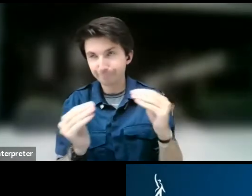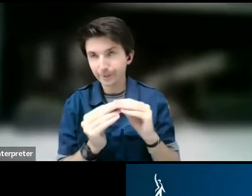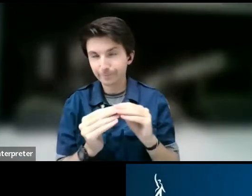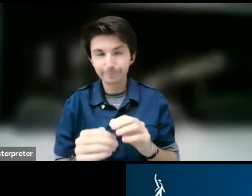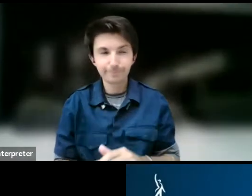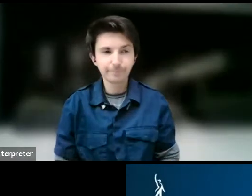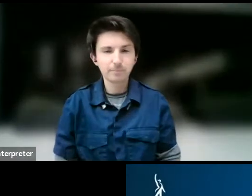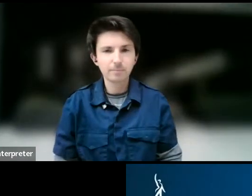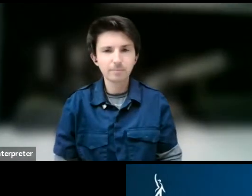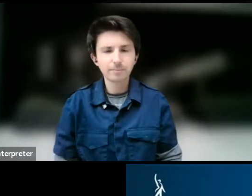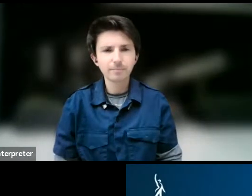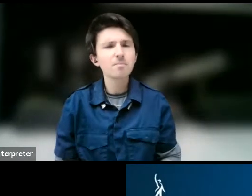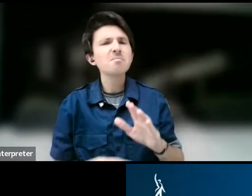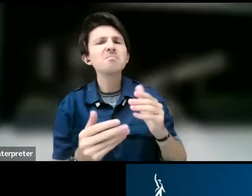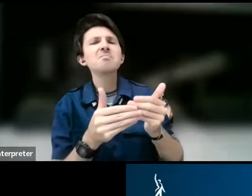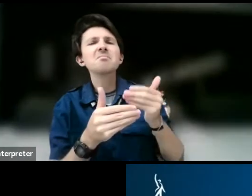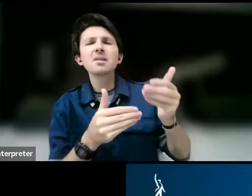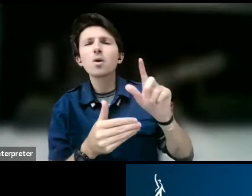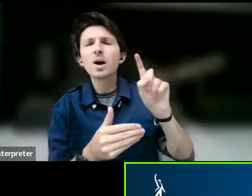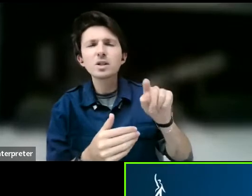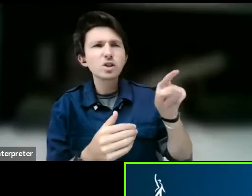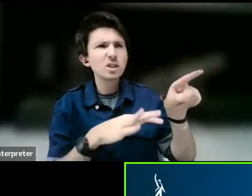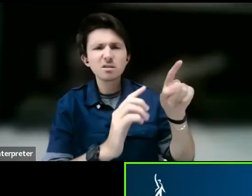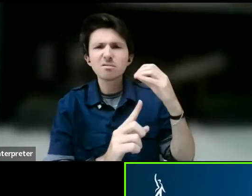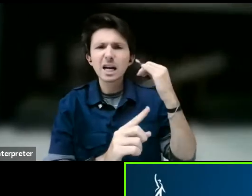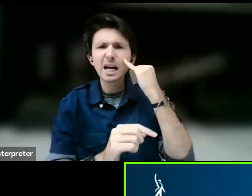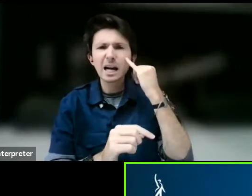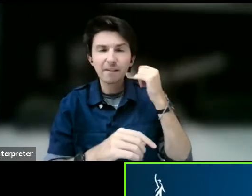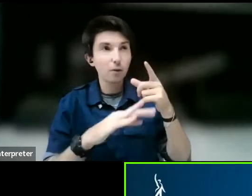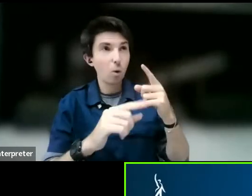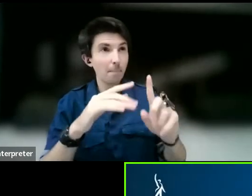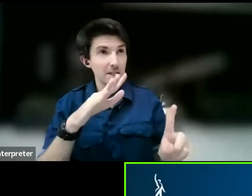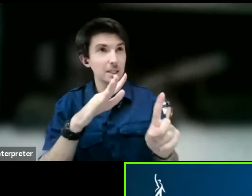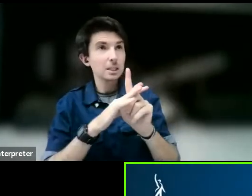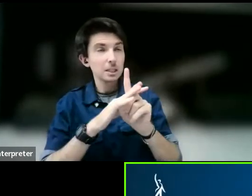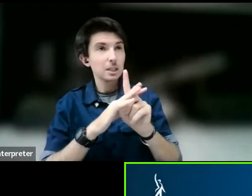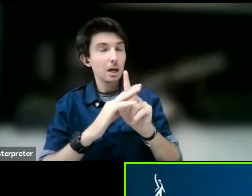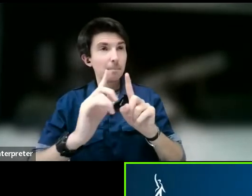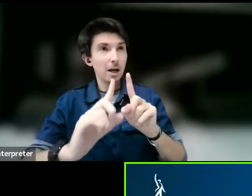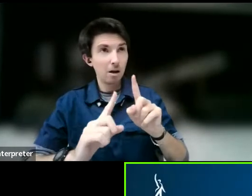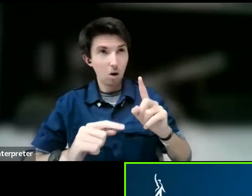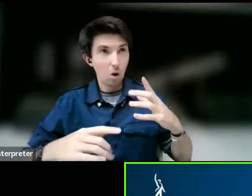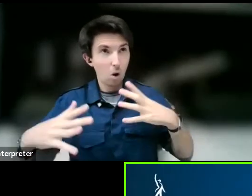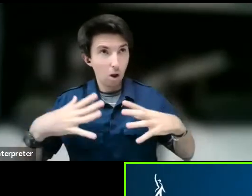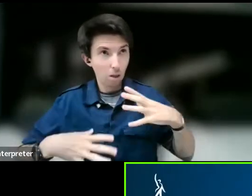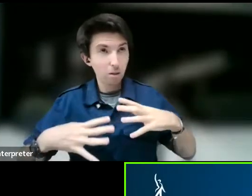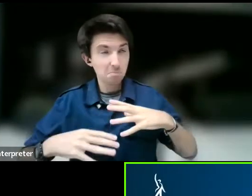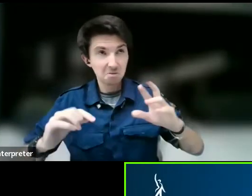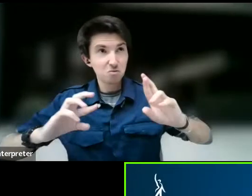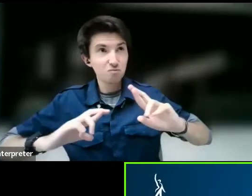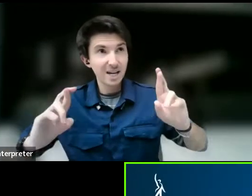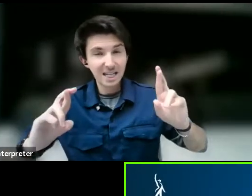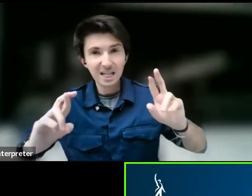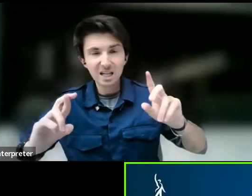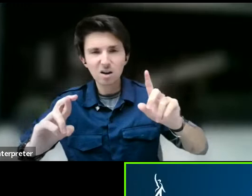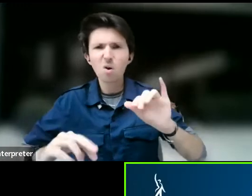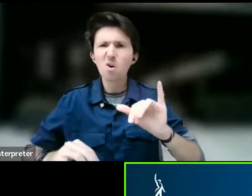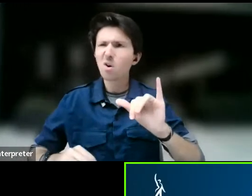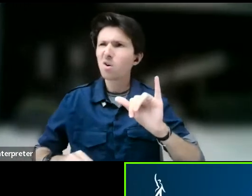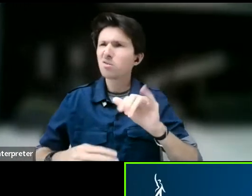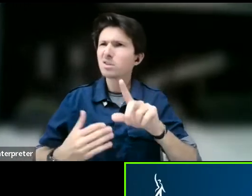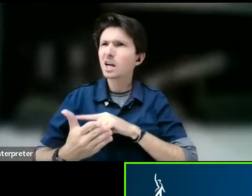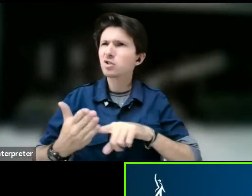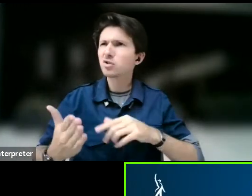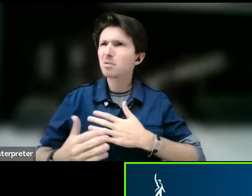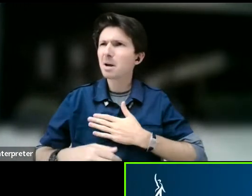how soon will I get paid for the fitting? Mm-hmm. So that would follow our normal payment requirements under the